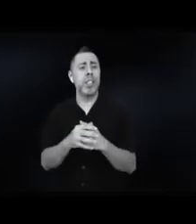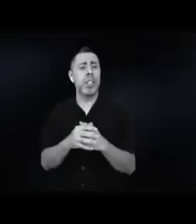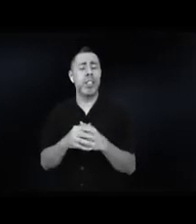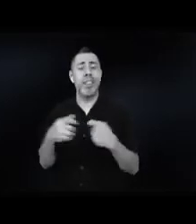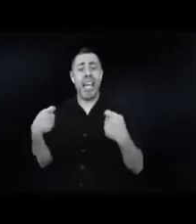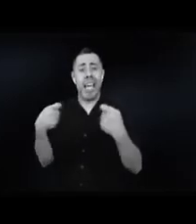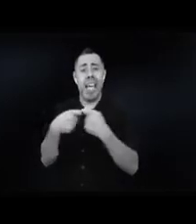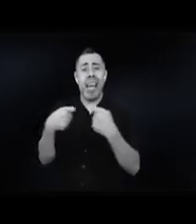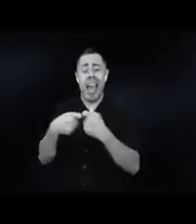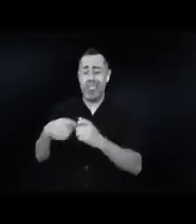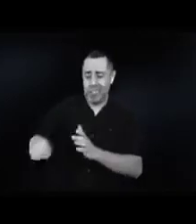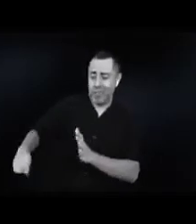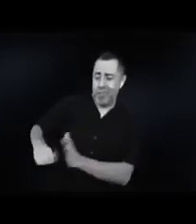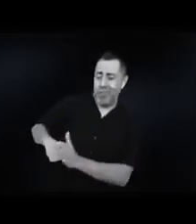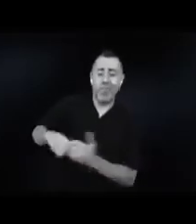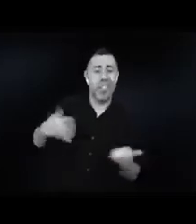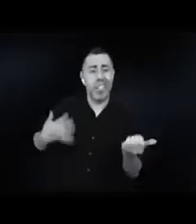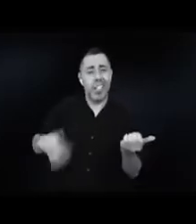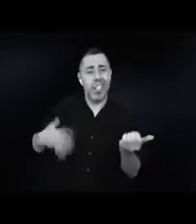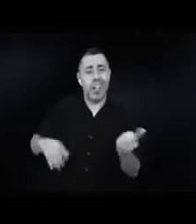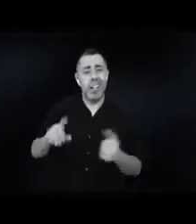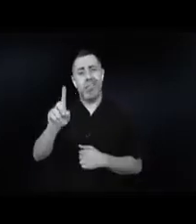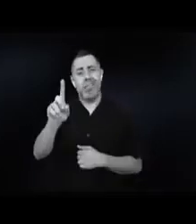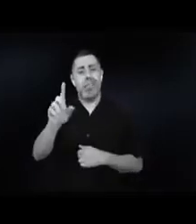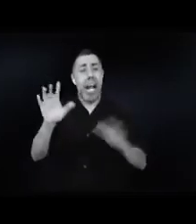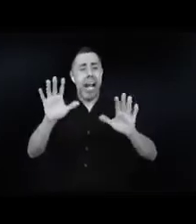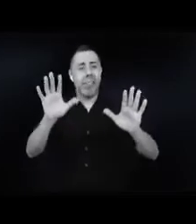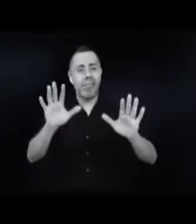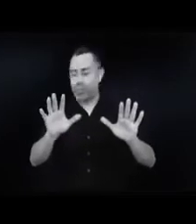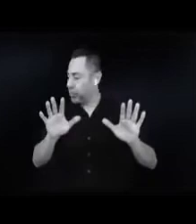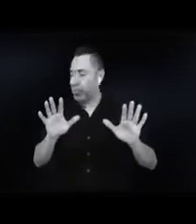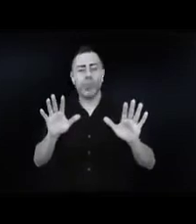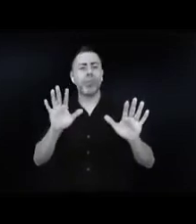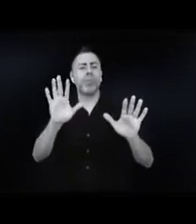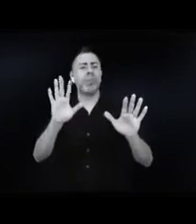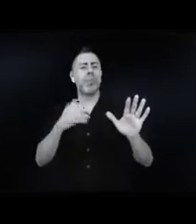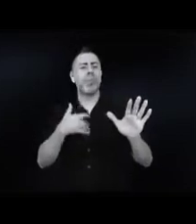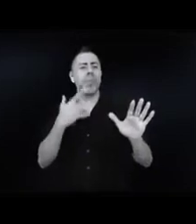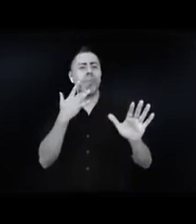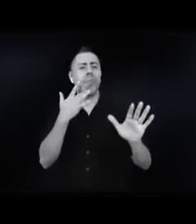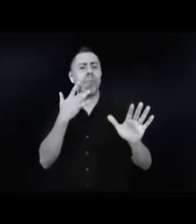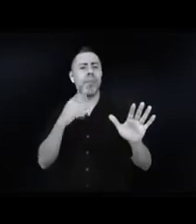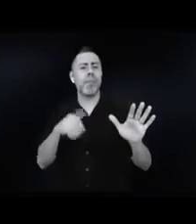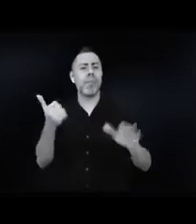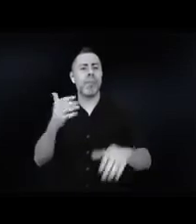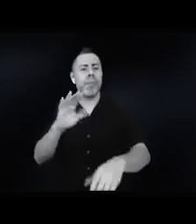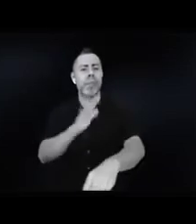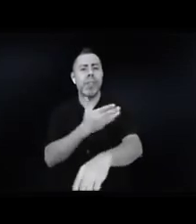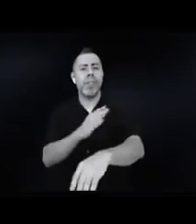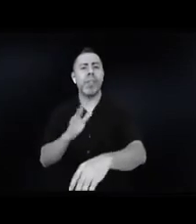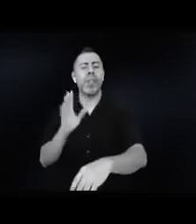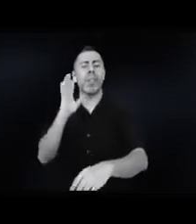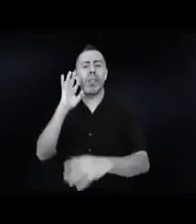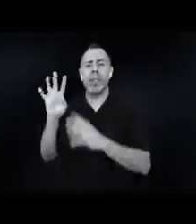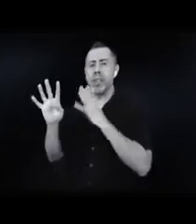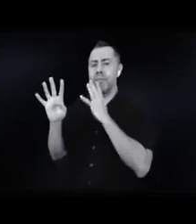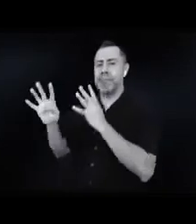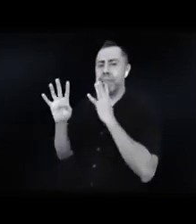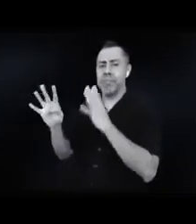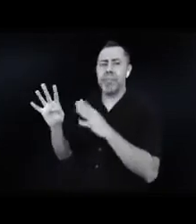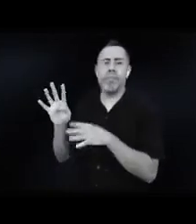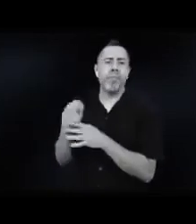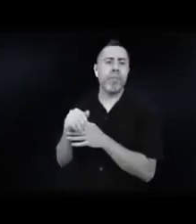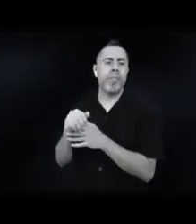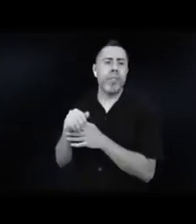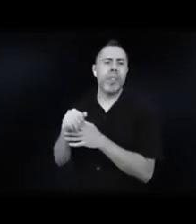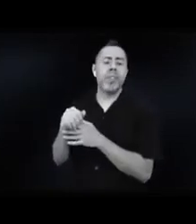guitar. So, just a second. Oh, no, actually, I'm going to do a song, I'm going to do a spoken word, and